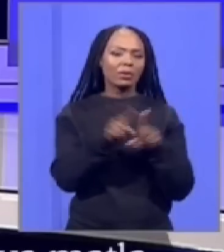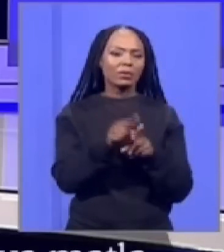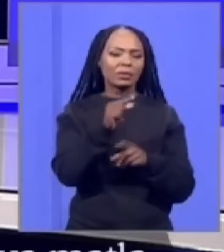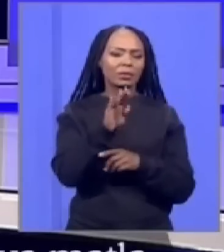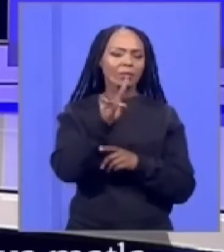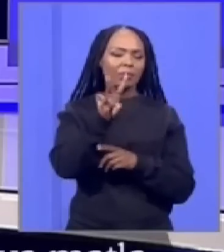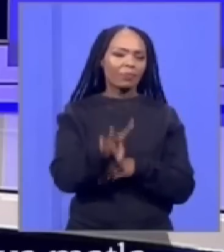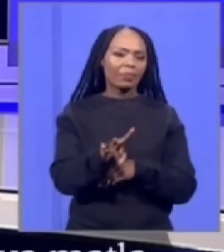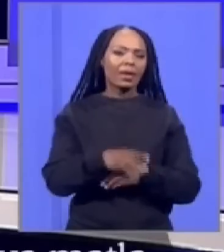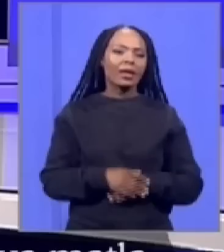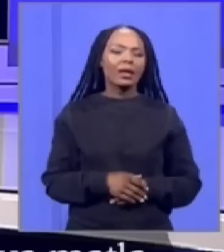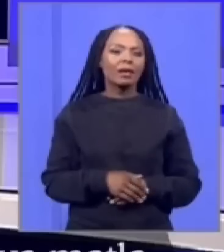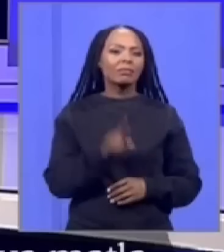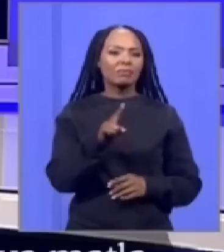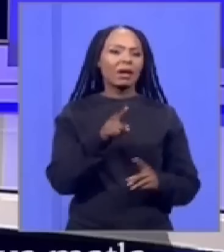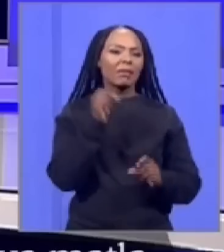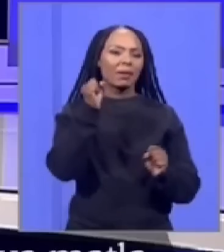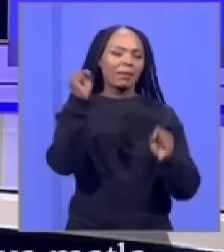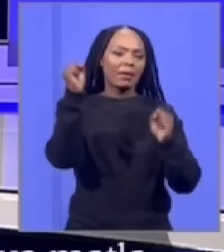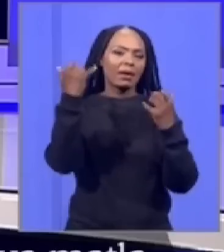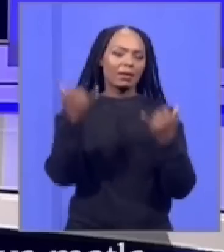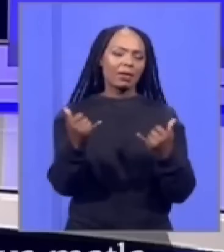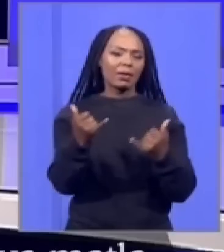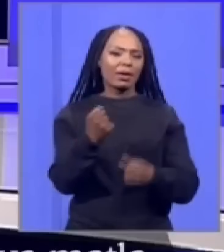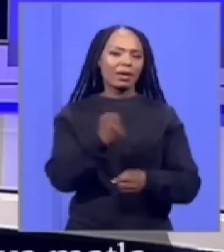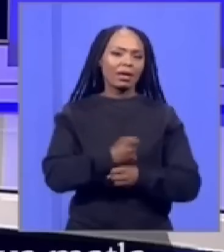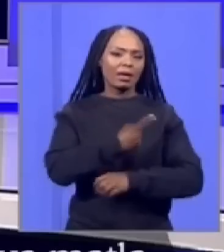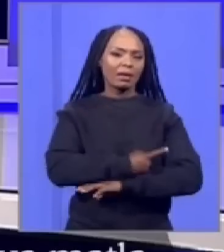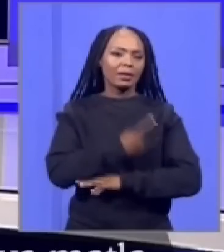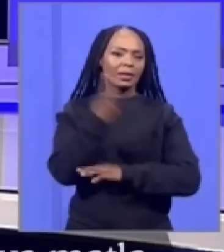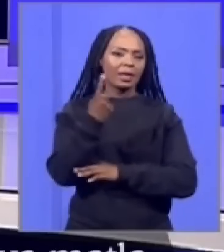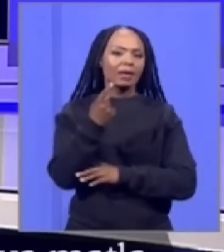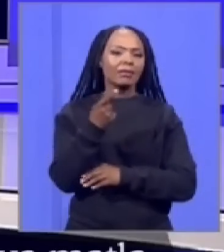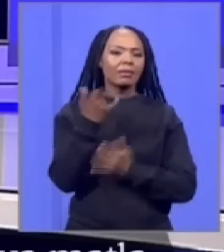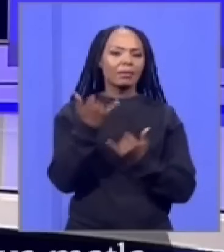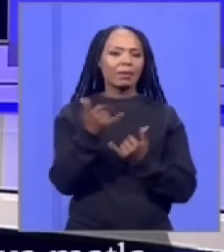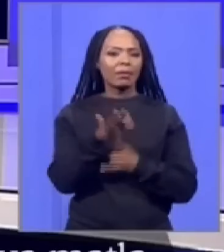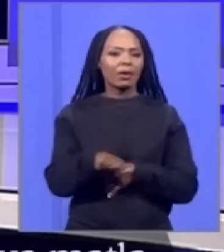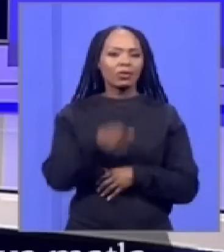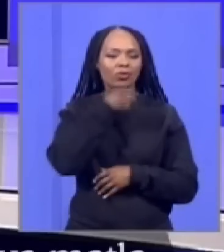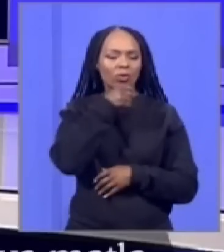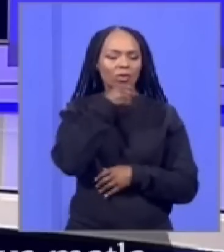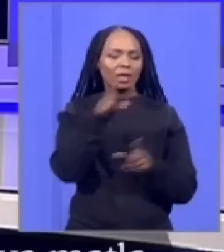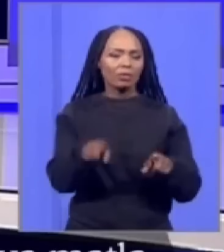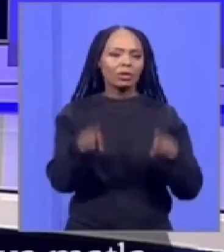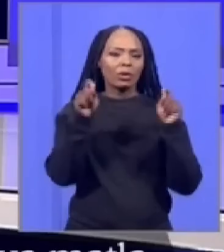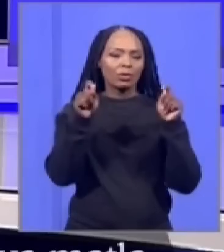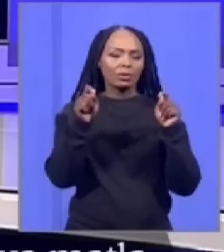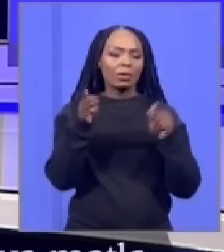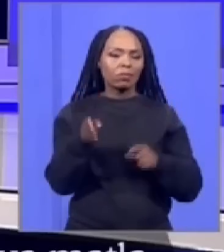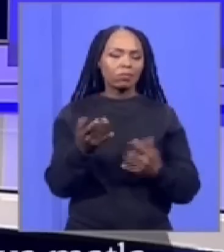ne a rera thero ya hae ya selemo le selemo ya Christmas St George Cathedral Cape Town ka jeno.